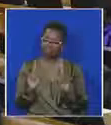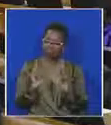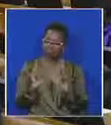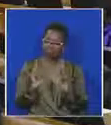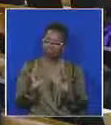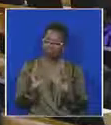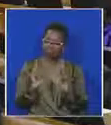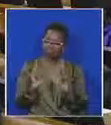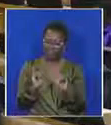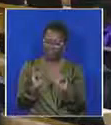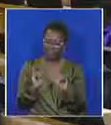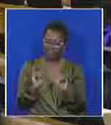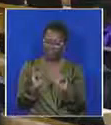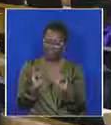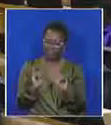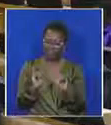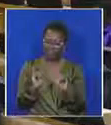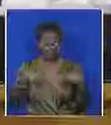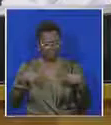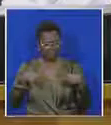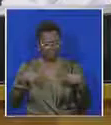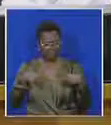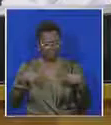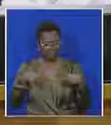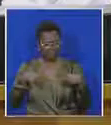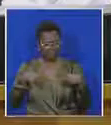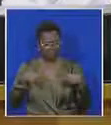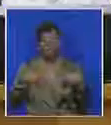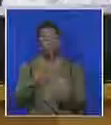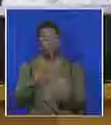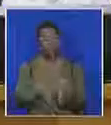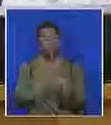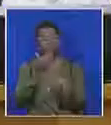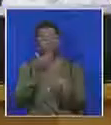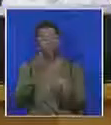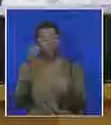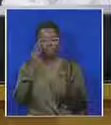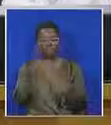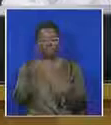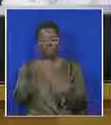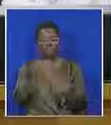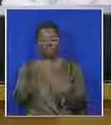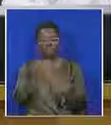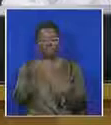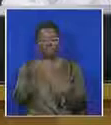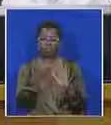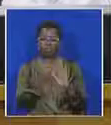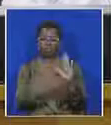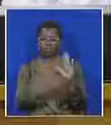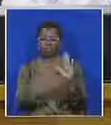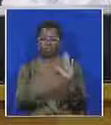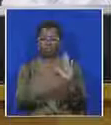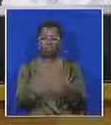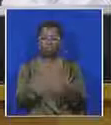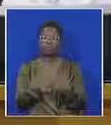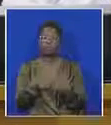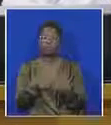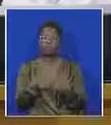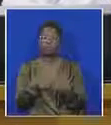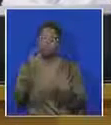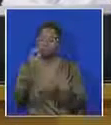racial stereotyping. And I would ask that you rule that that is out of order and that racial, and you confirm that